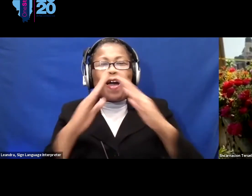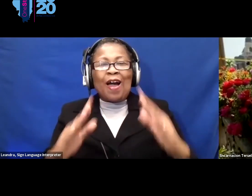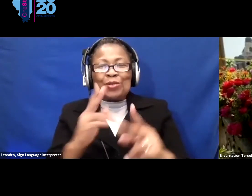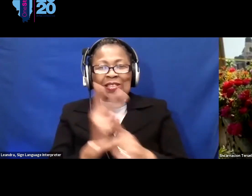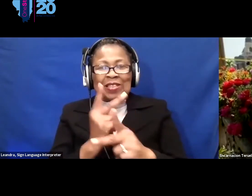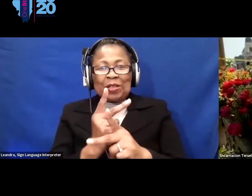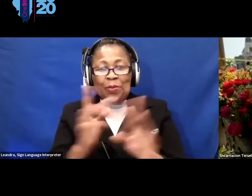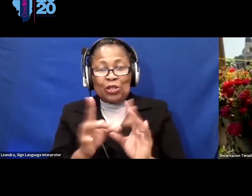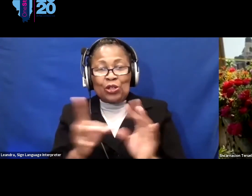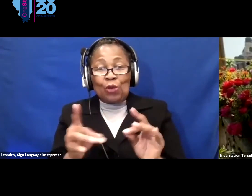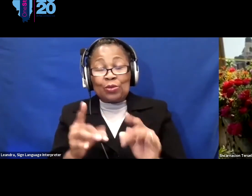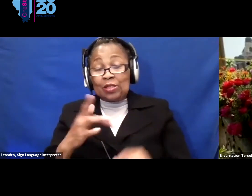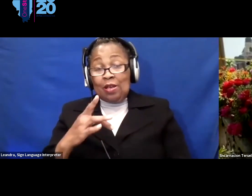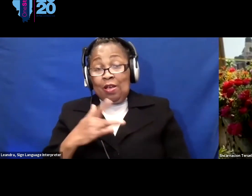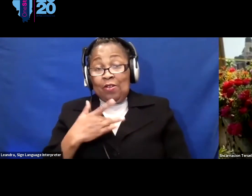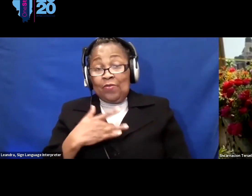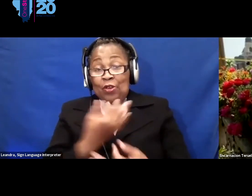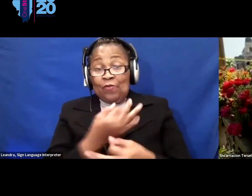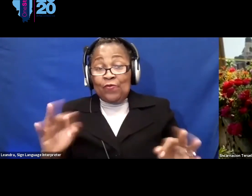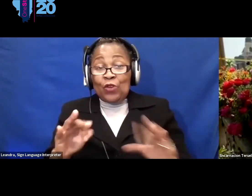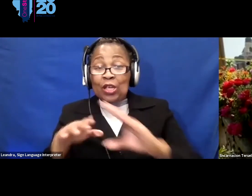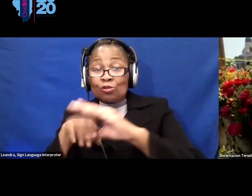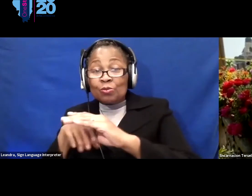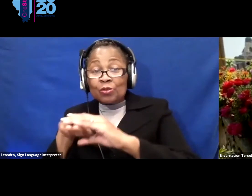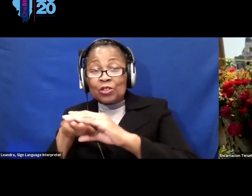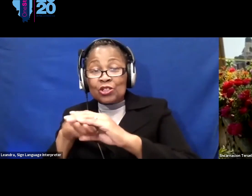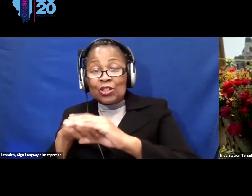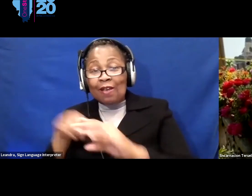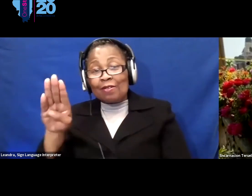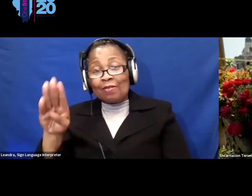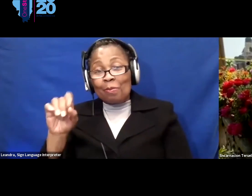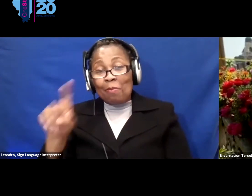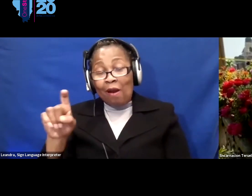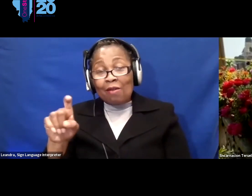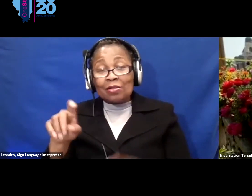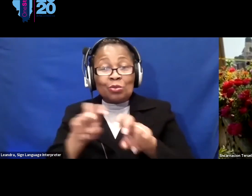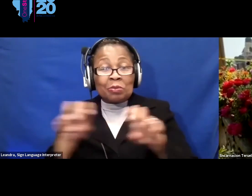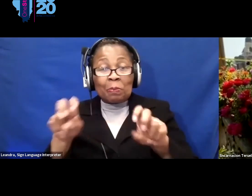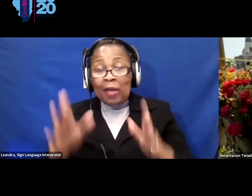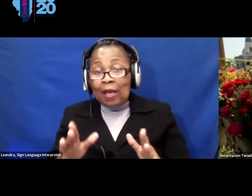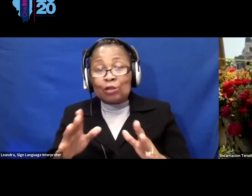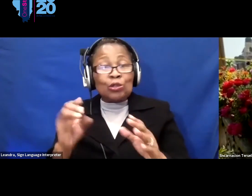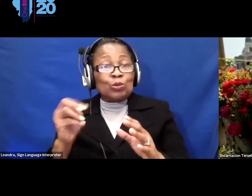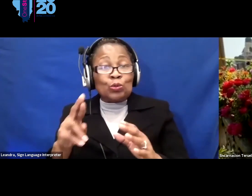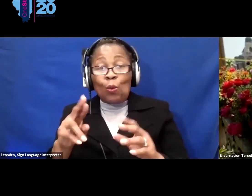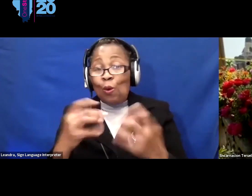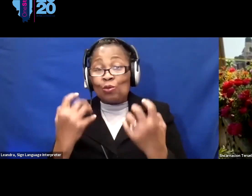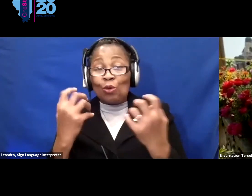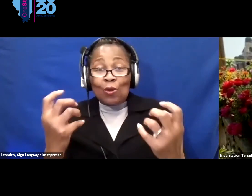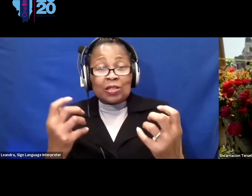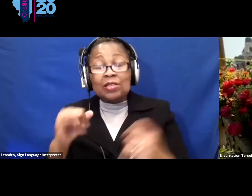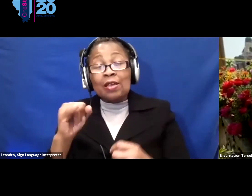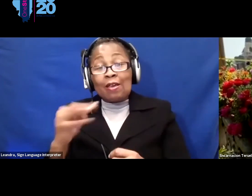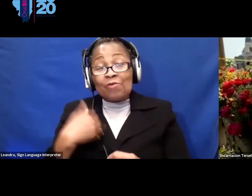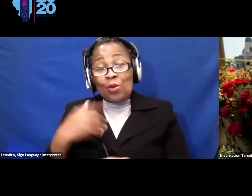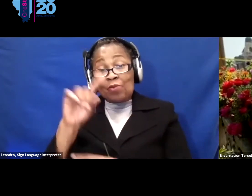free to use the chat box to chat with fellow participants and panelists. If you have a question you'd like the panelists to answer,